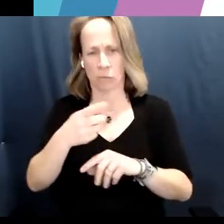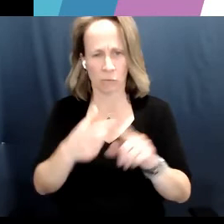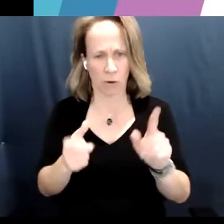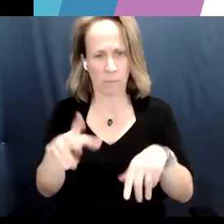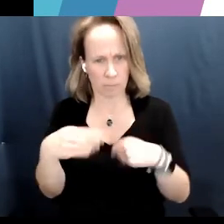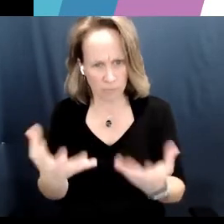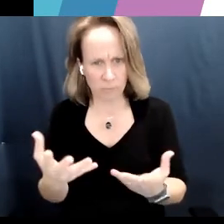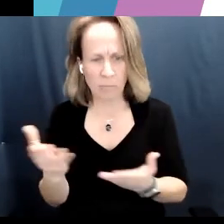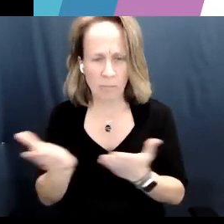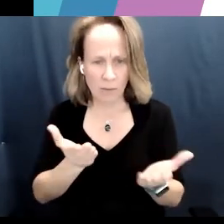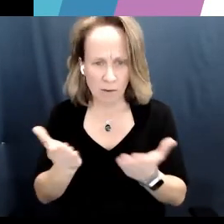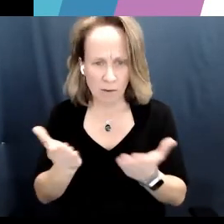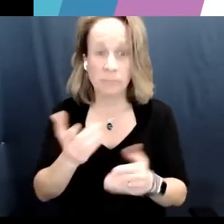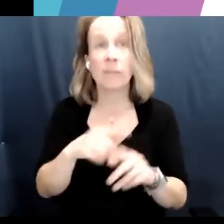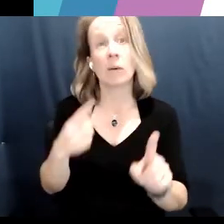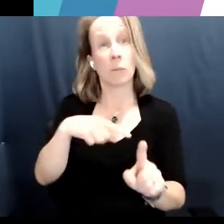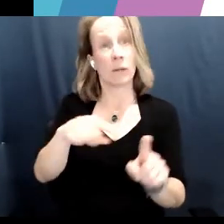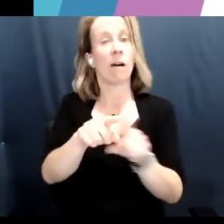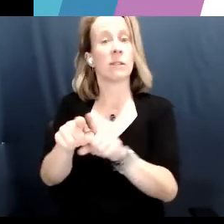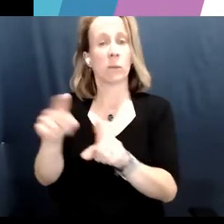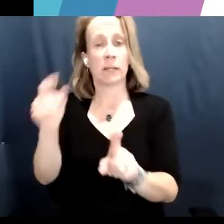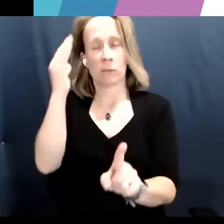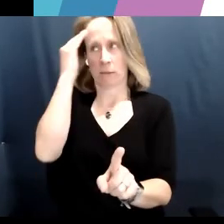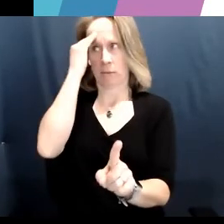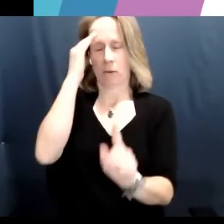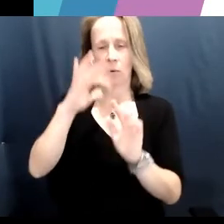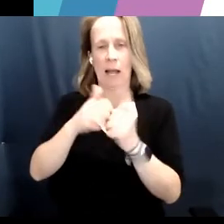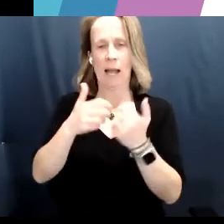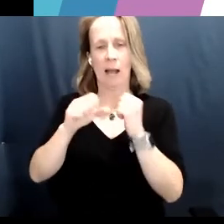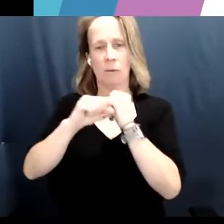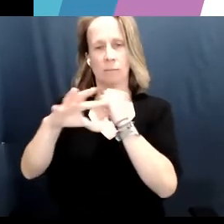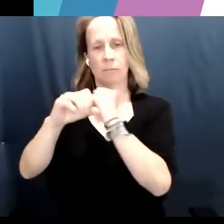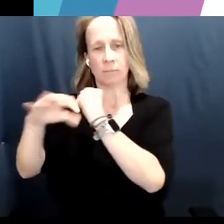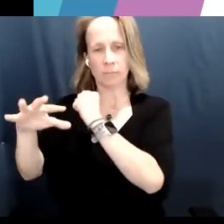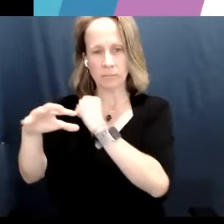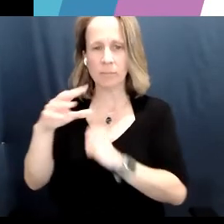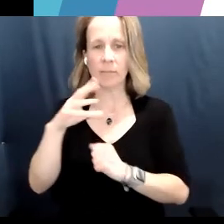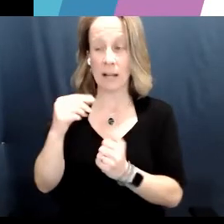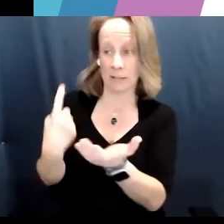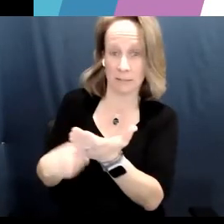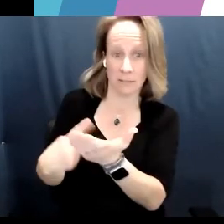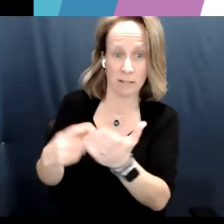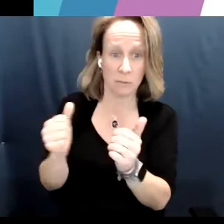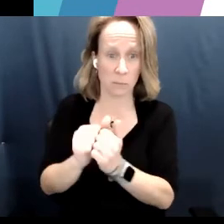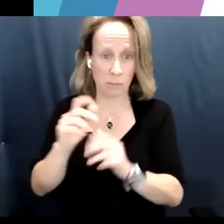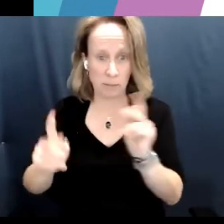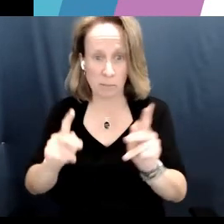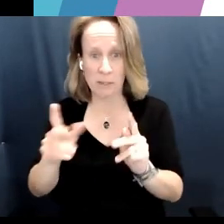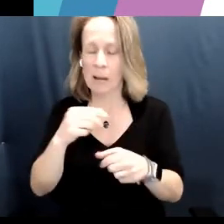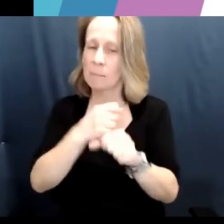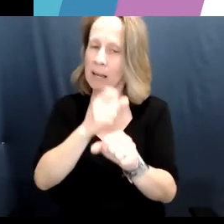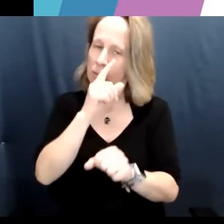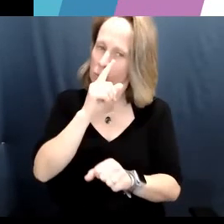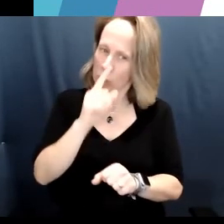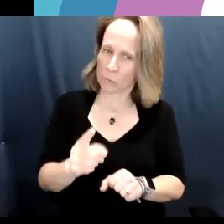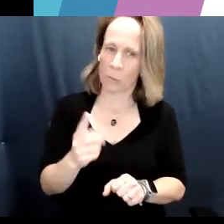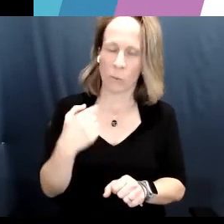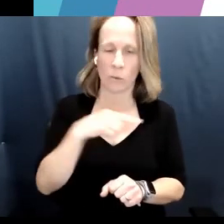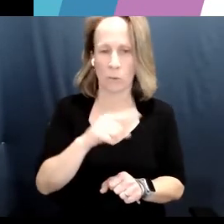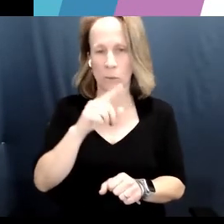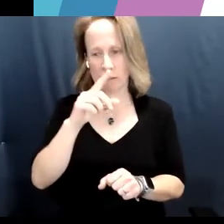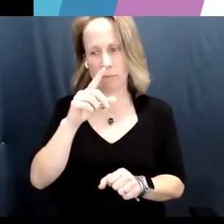be conscious of how the group is promoted and discussed with major stakeholders and make sure that we're doing our due diligence to